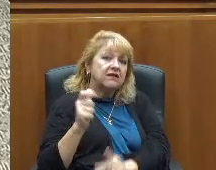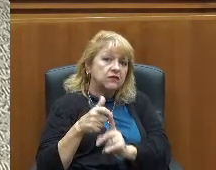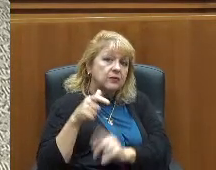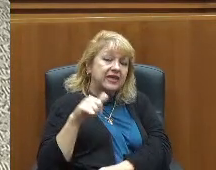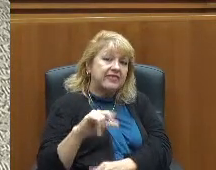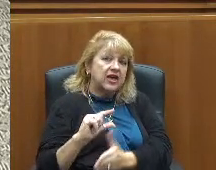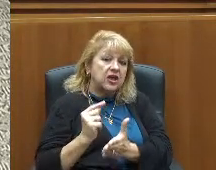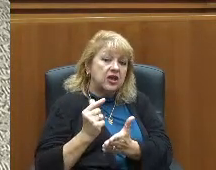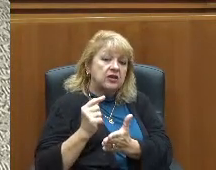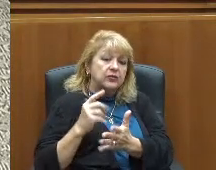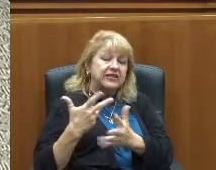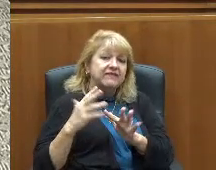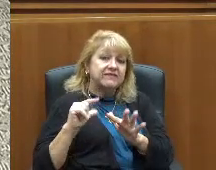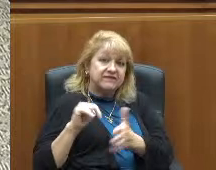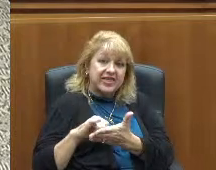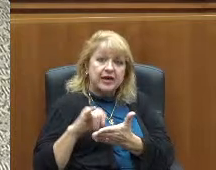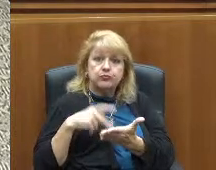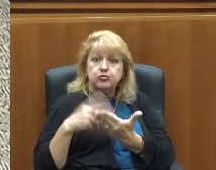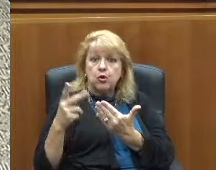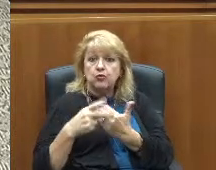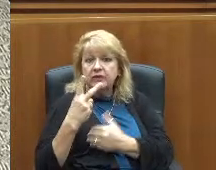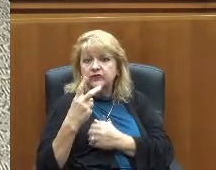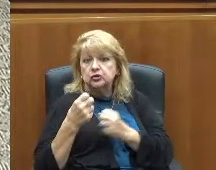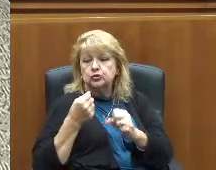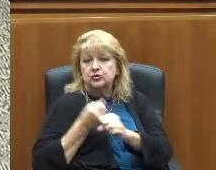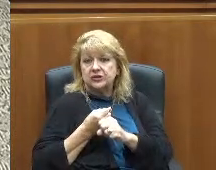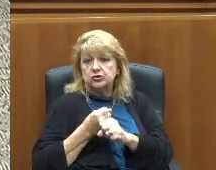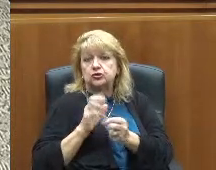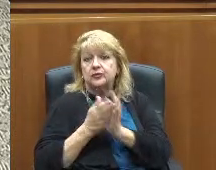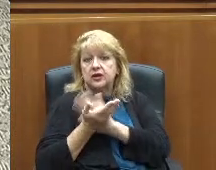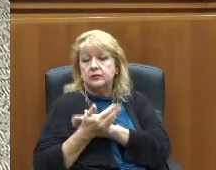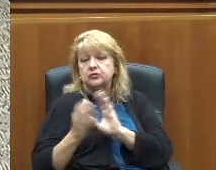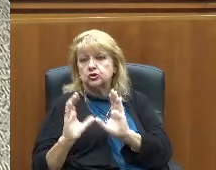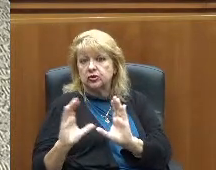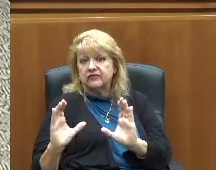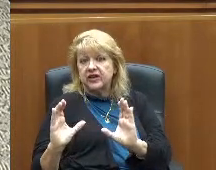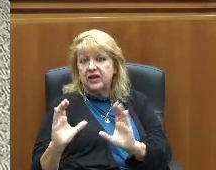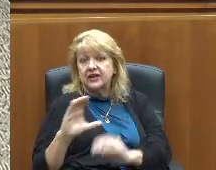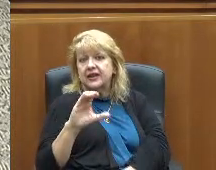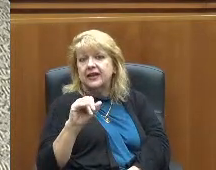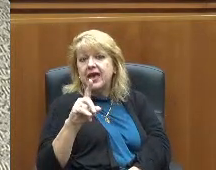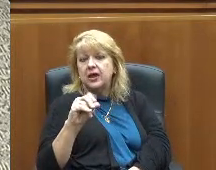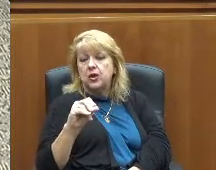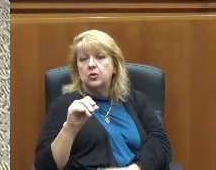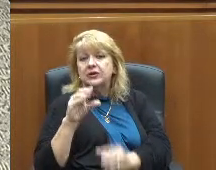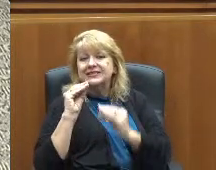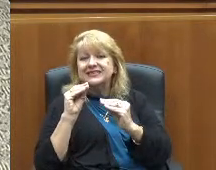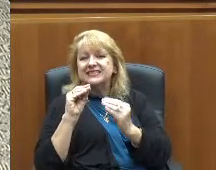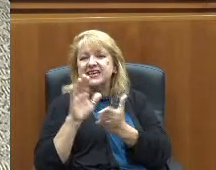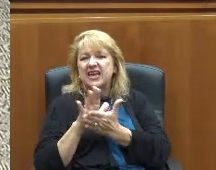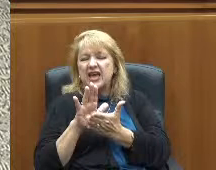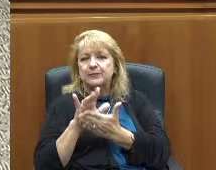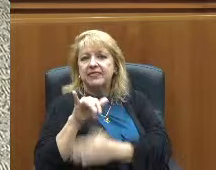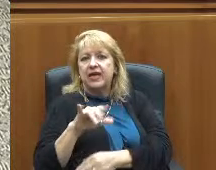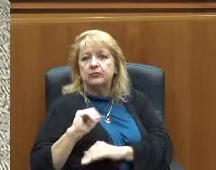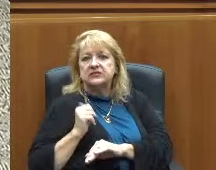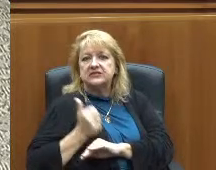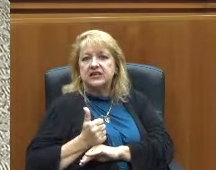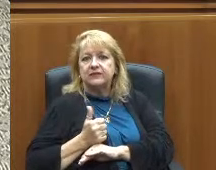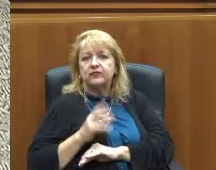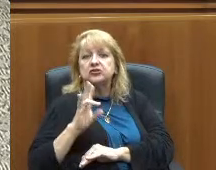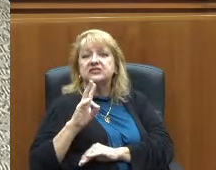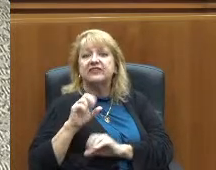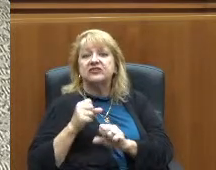that. Now, they have to be in that program for 2 years to get actually certified. But our Caddo Teaching Academy is the one that's been in place